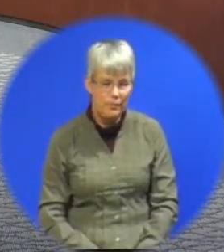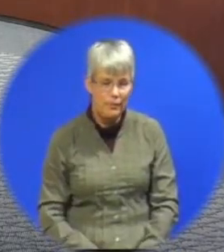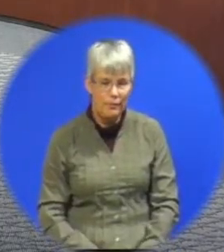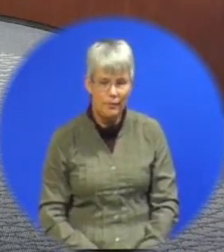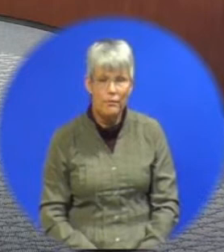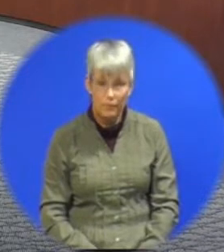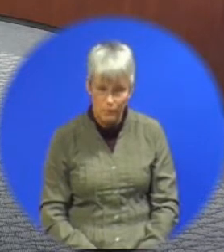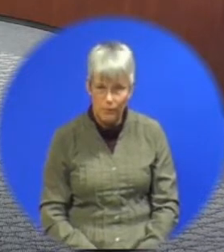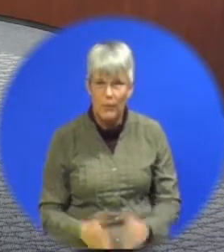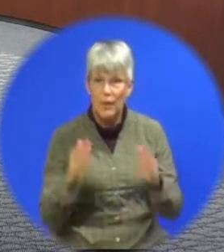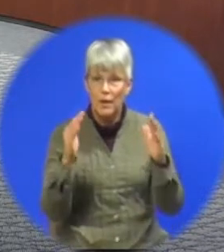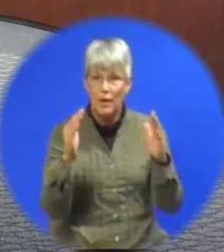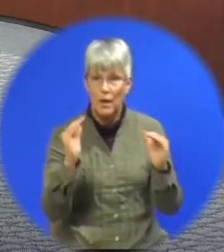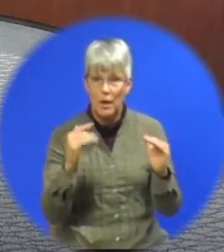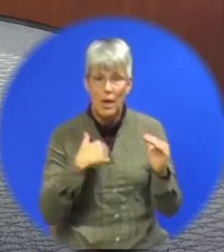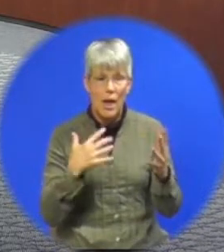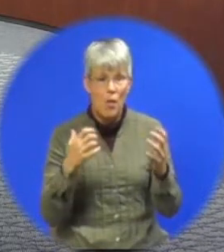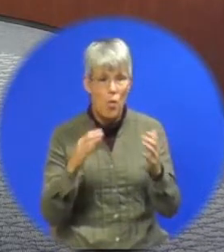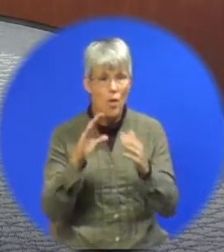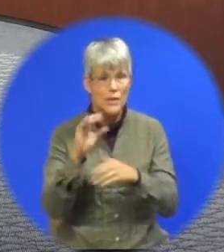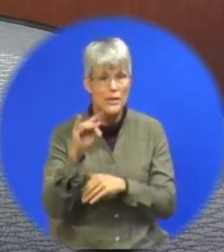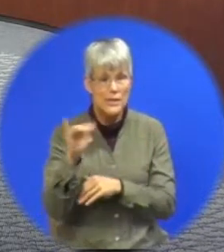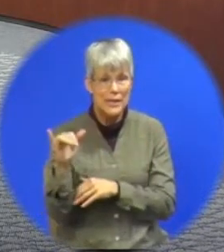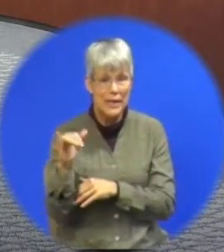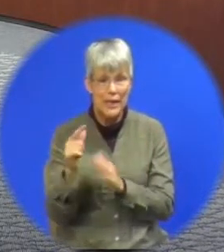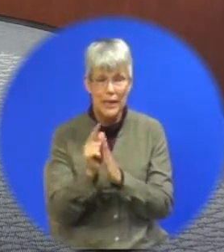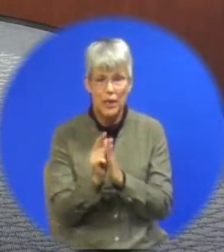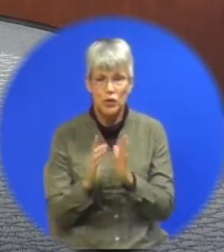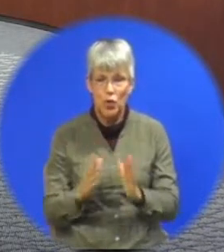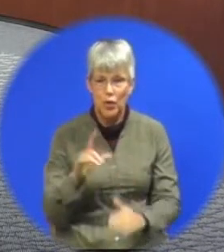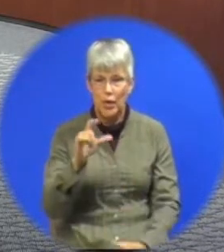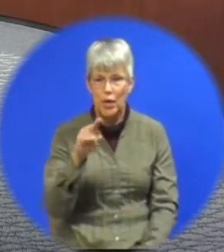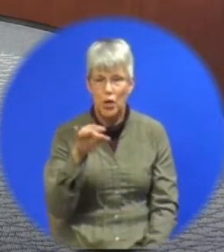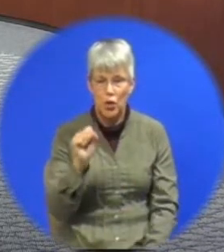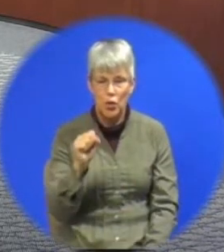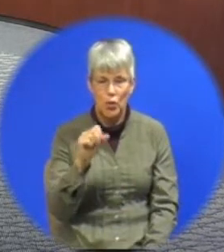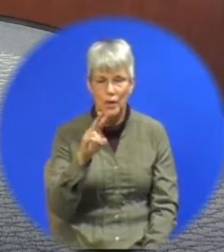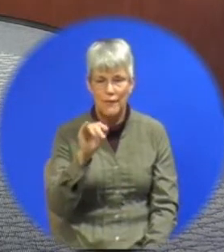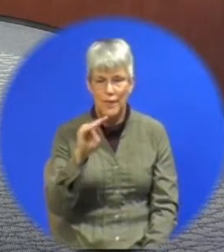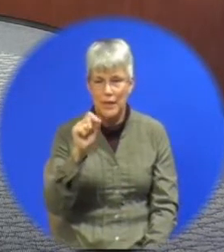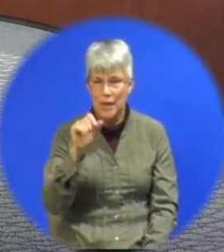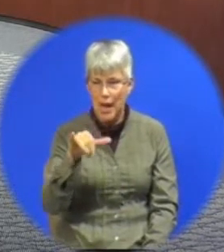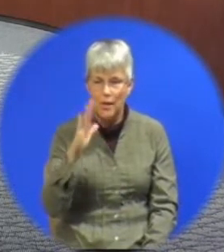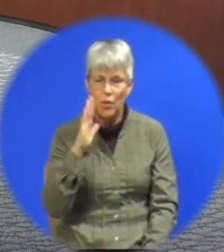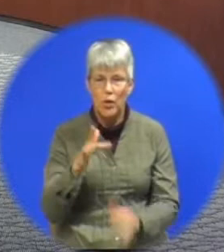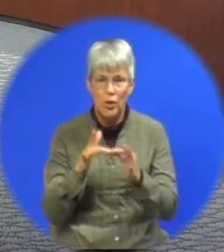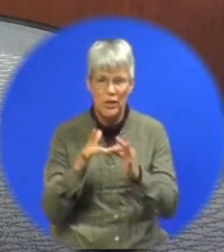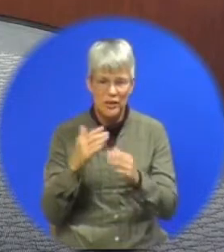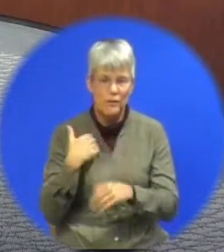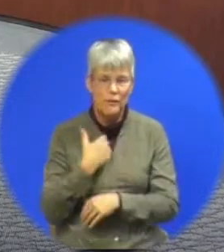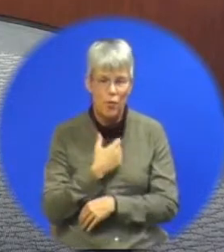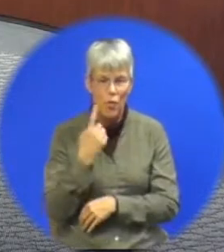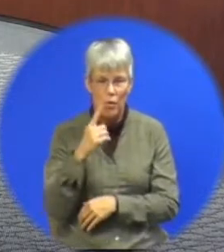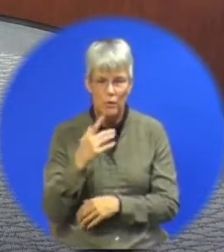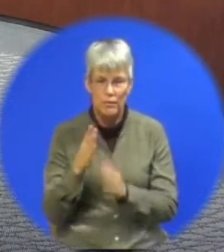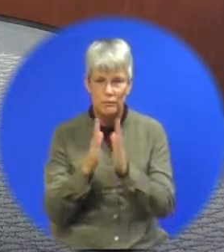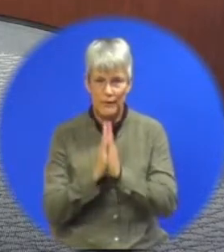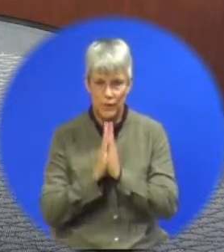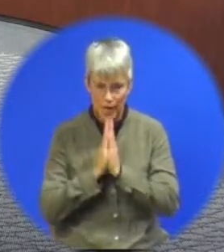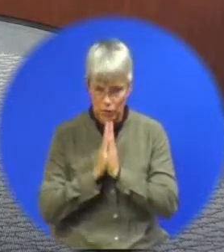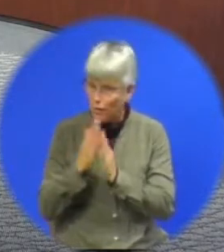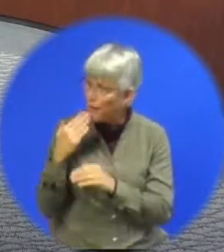This time I'd like for our City Attorney, Louis V. Nye, to lead us in an invocation, please. Thank you, Mr. Mayor.